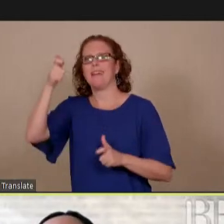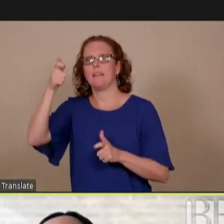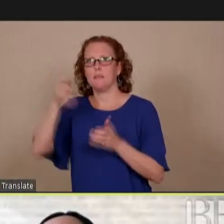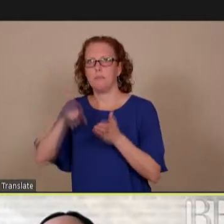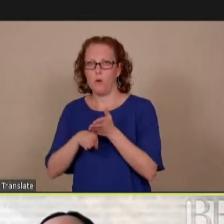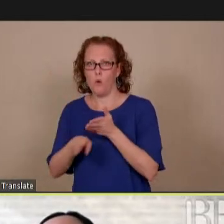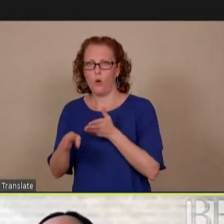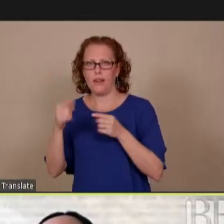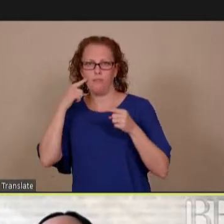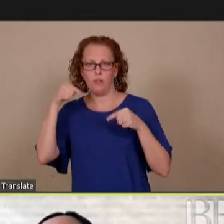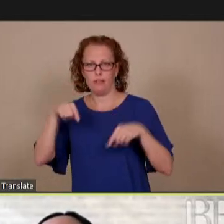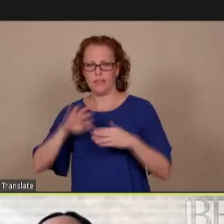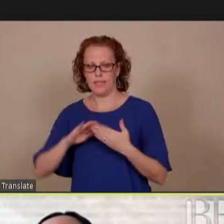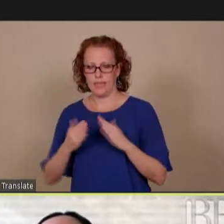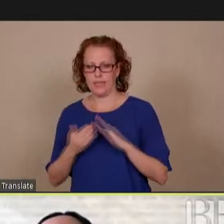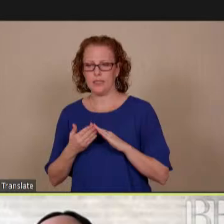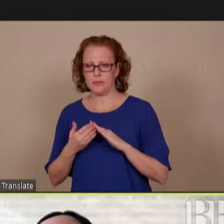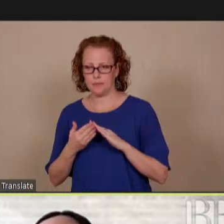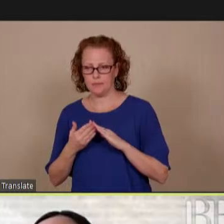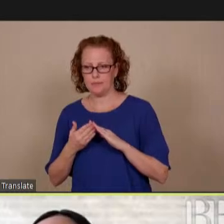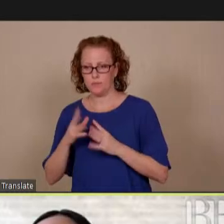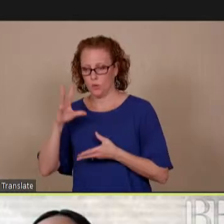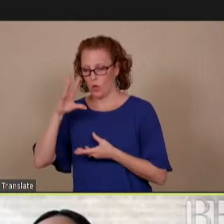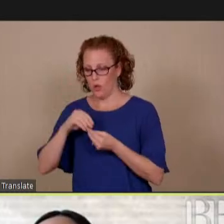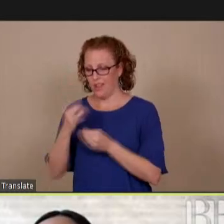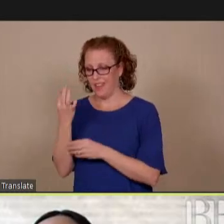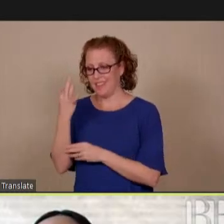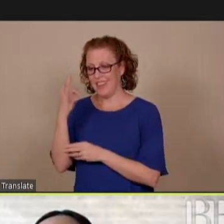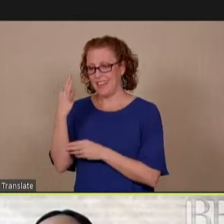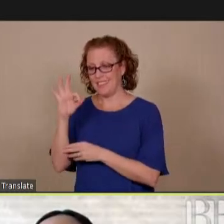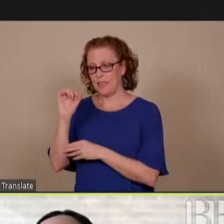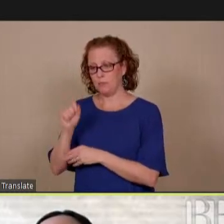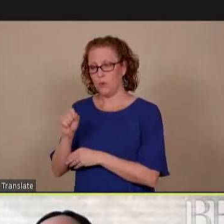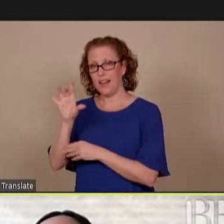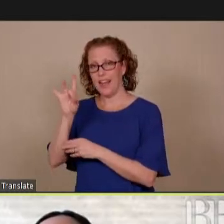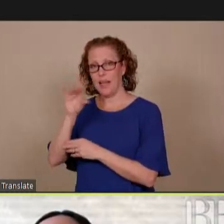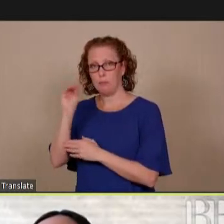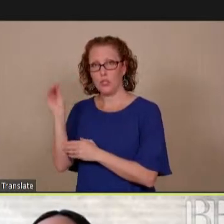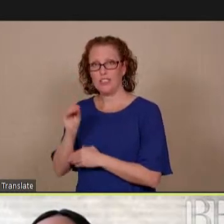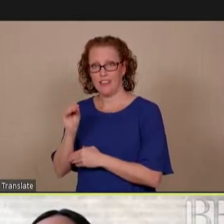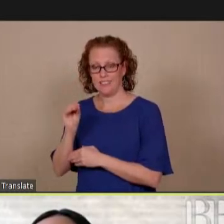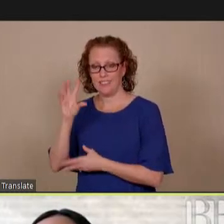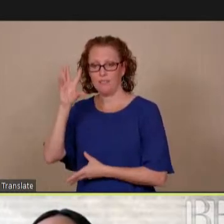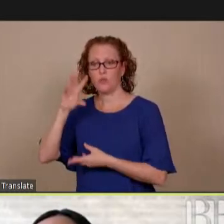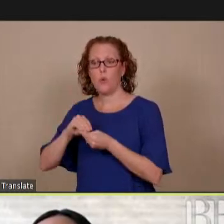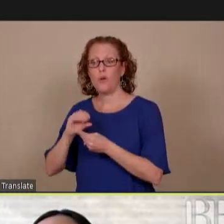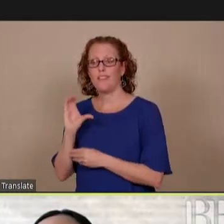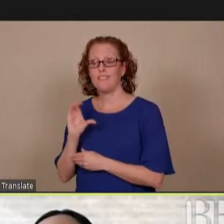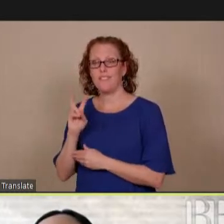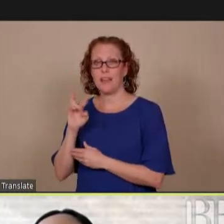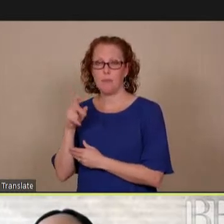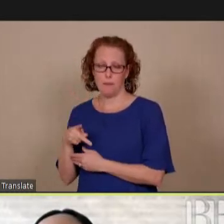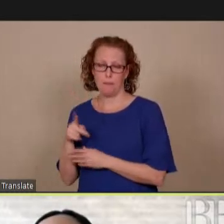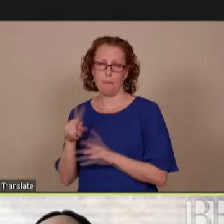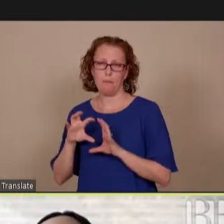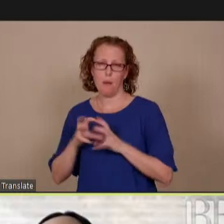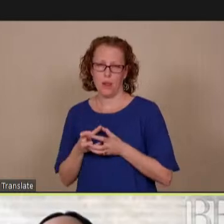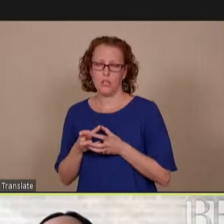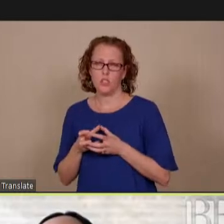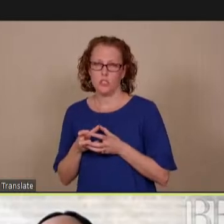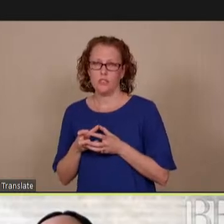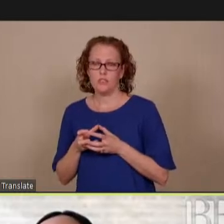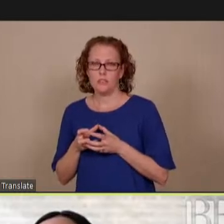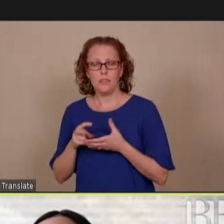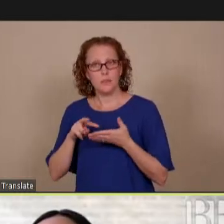they comprise approximately 19.8% of the total CVAP population. So in order to create